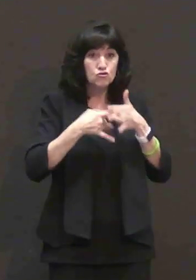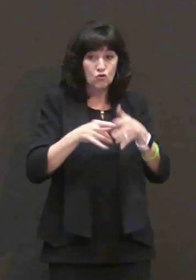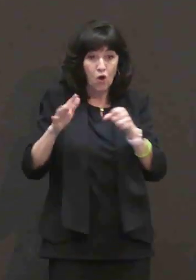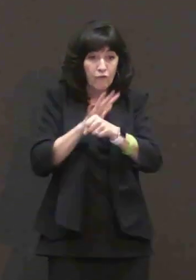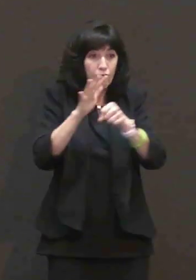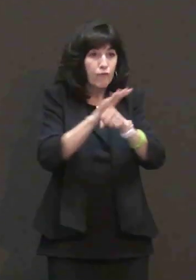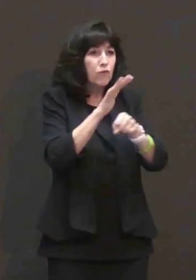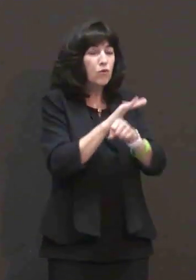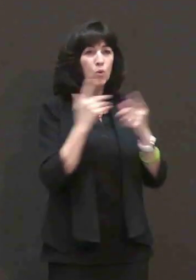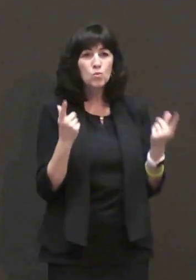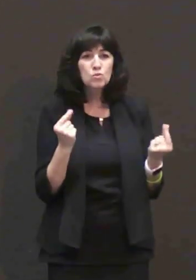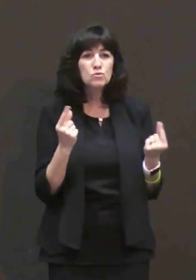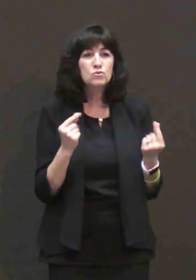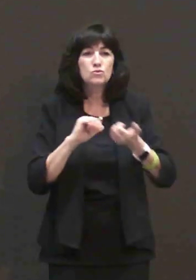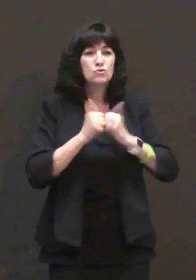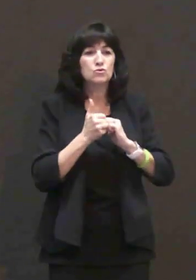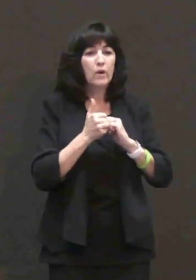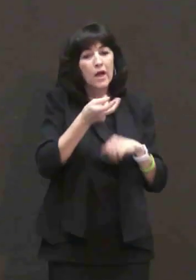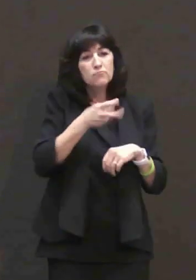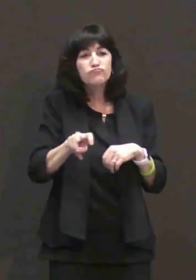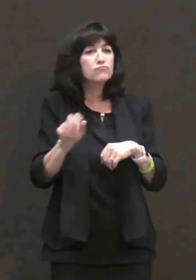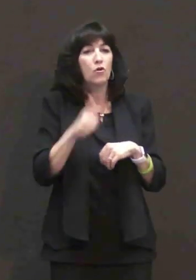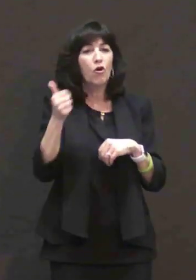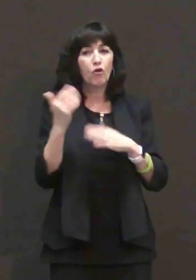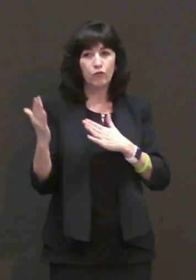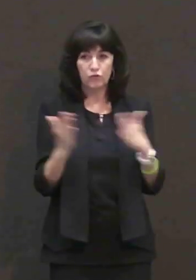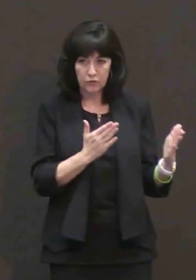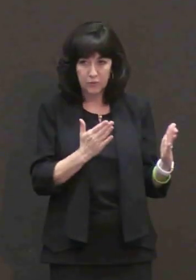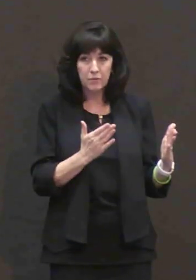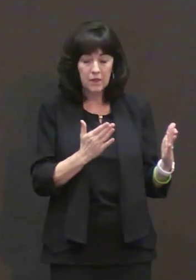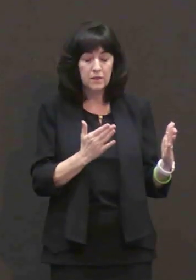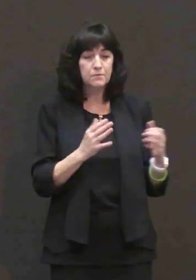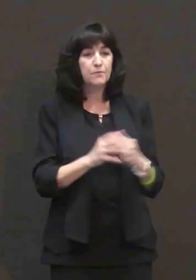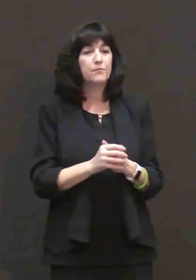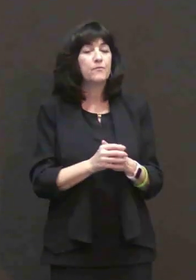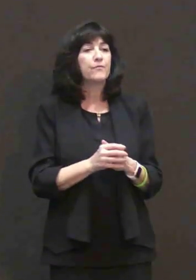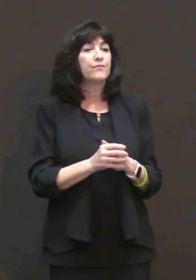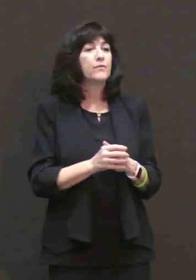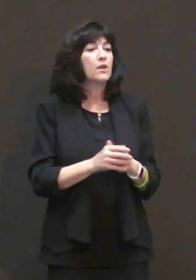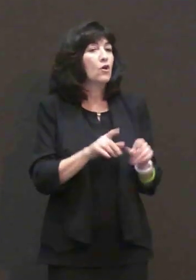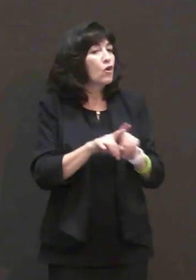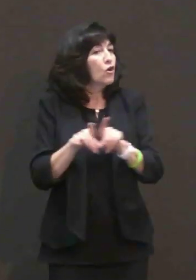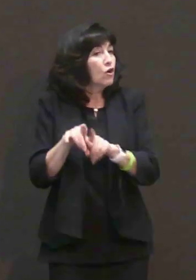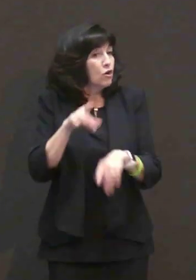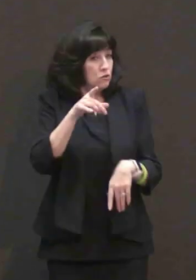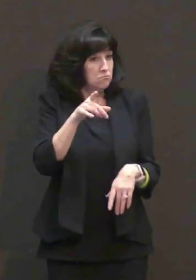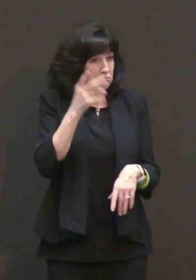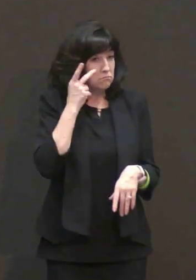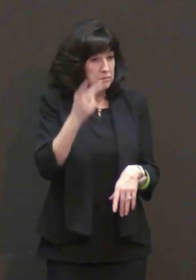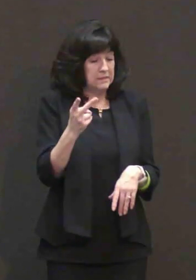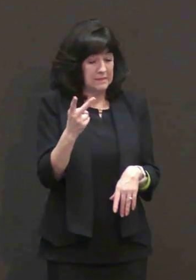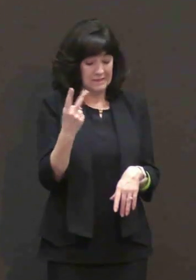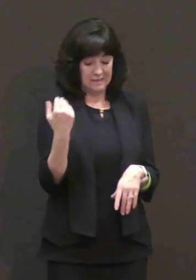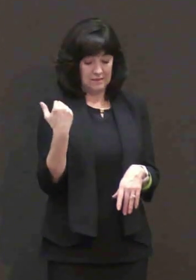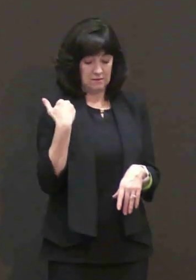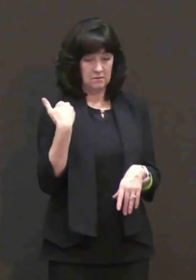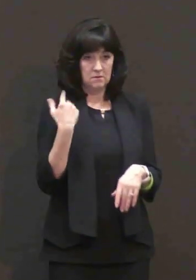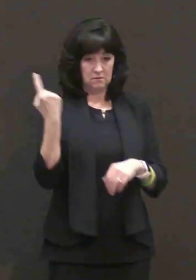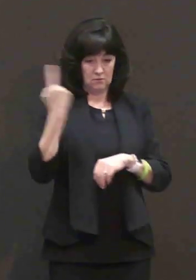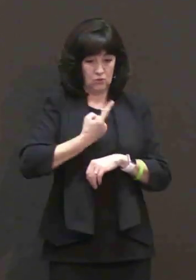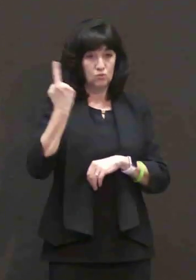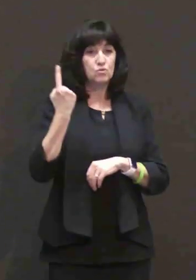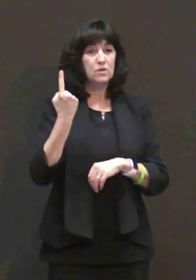manage. I'll talk about that a little bit on one of the other slides. And then as you might have seen, we had 2 press releases that went out in the last, one today, one